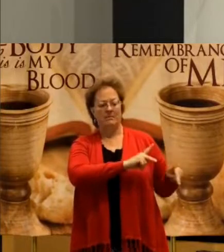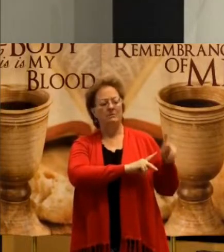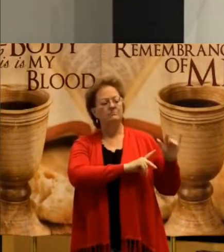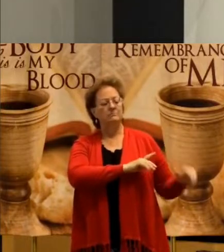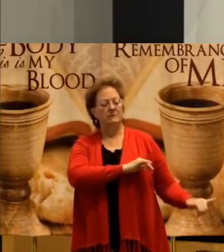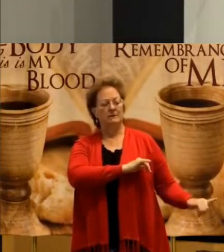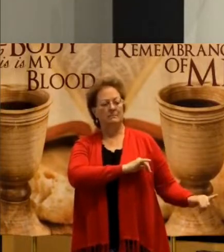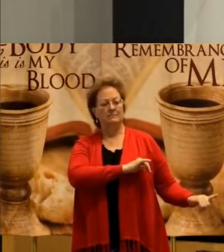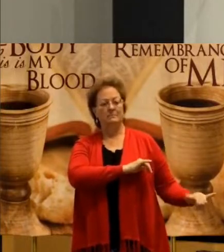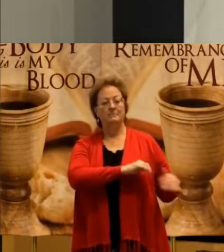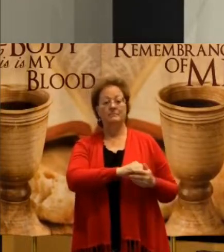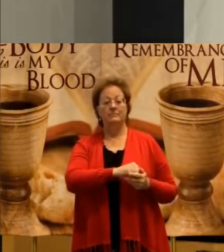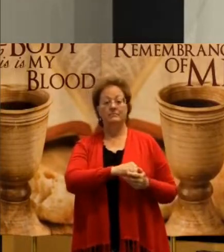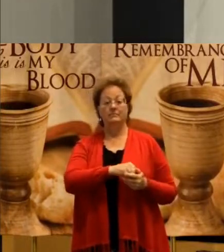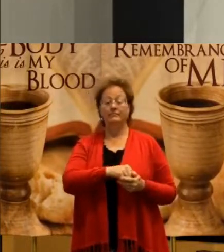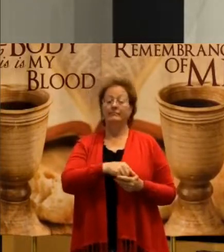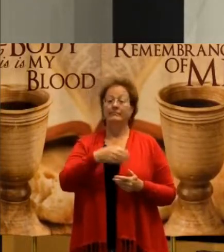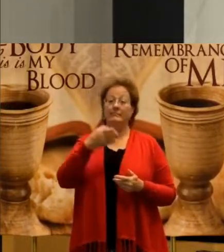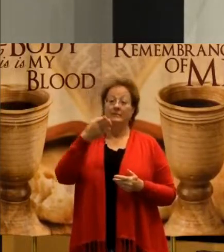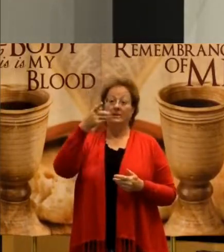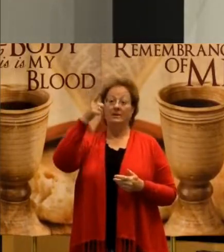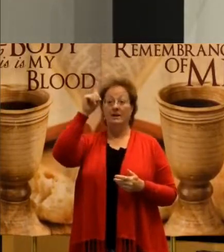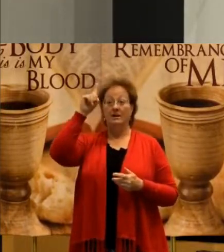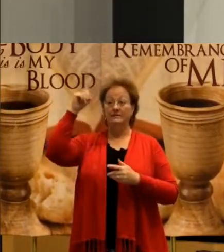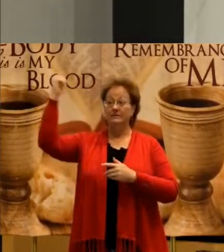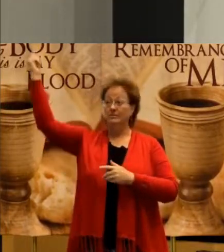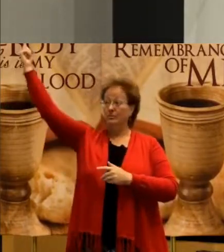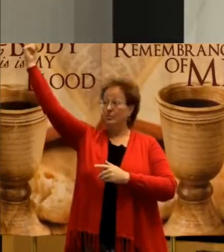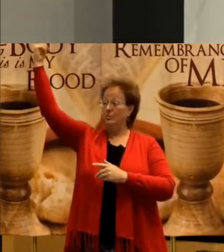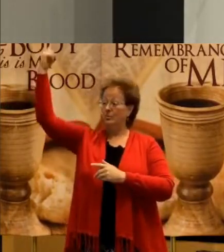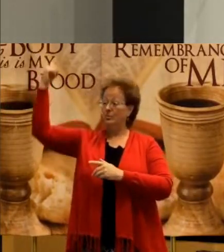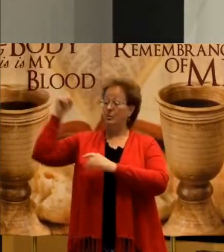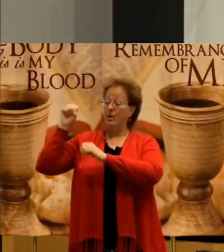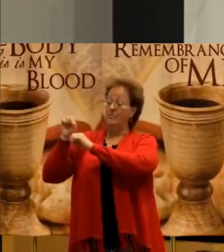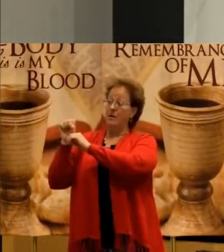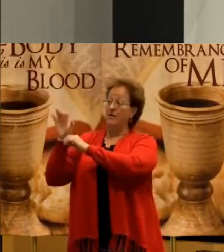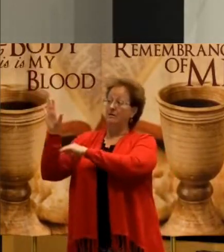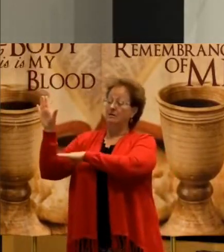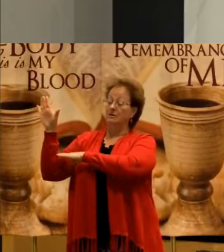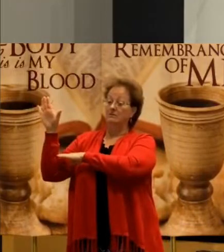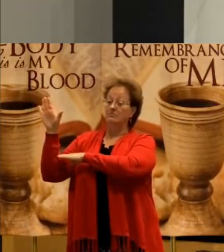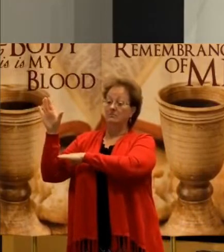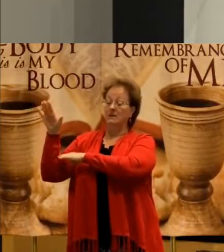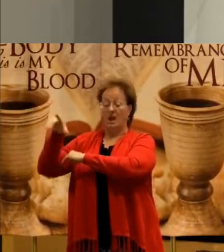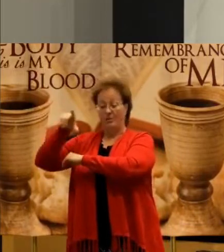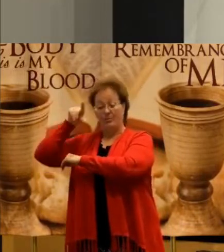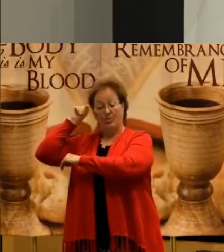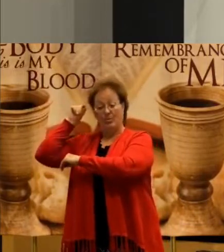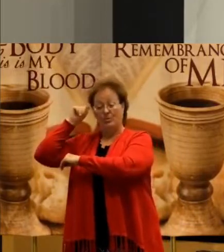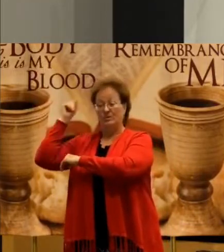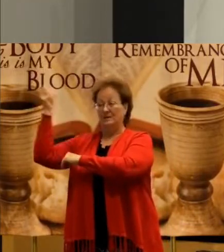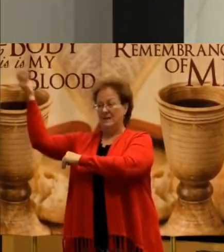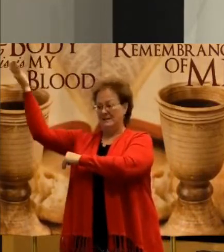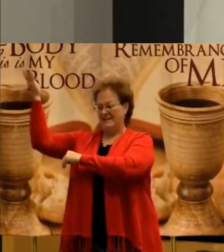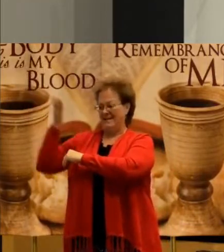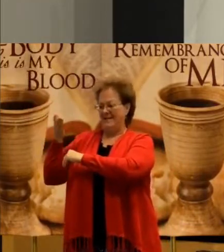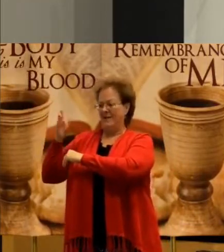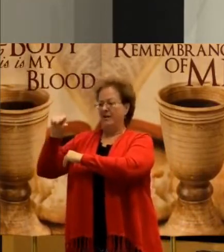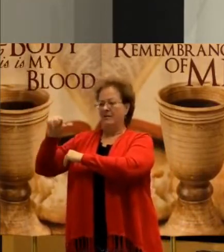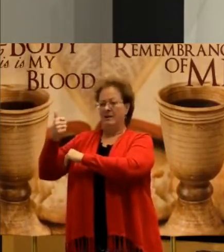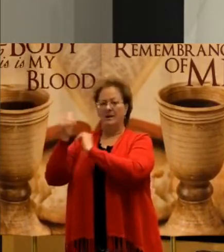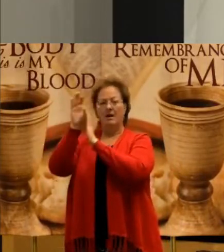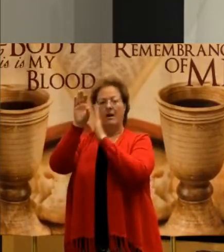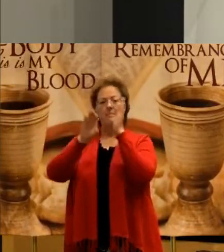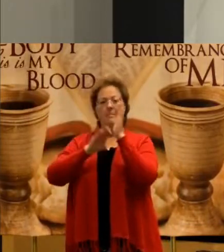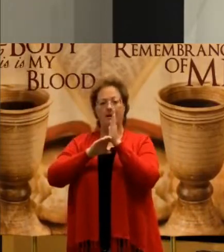God descended onto the mountaintop where he gave Moses the Ten Commandments to share with his people. Listen to how